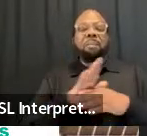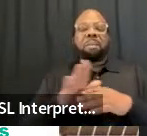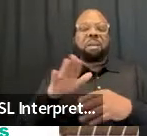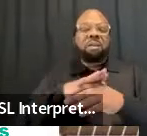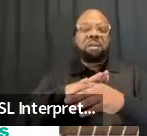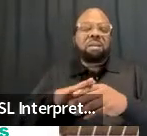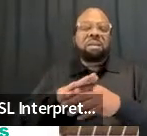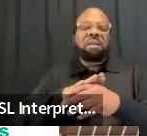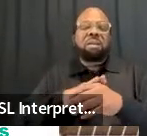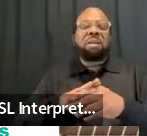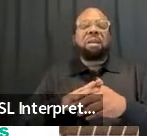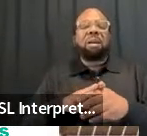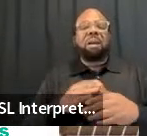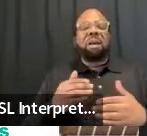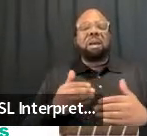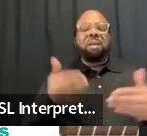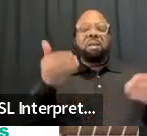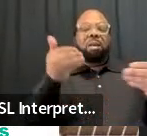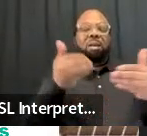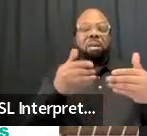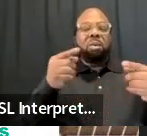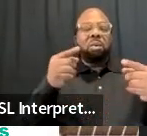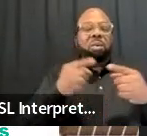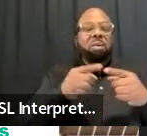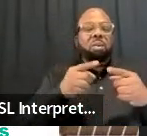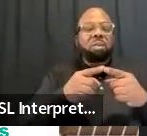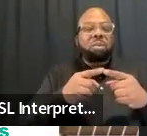districts commonly mapped closest to where people live.